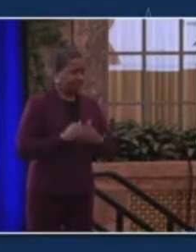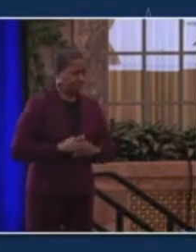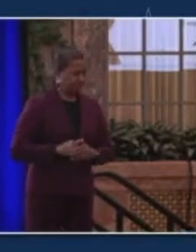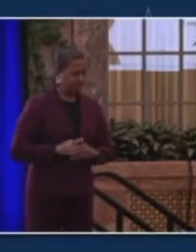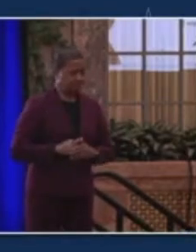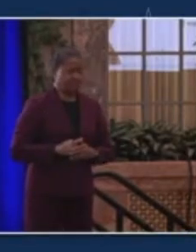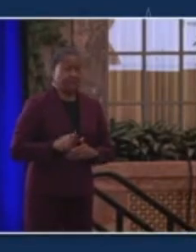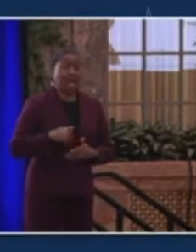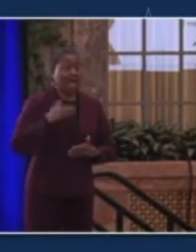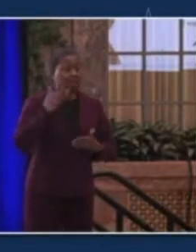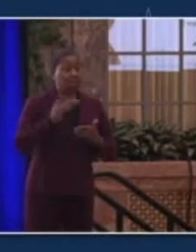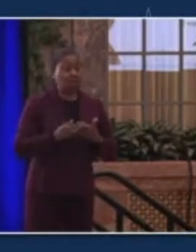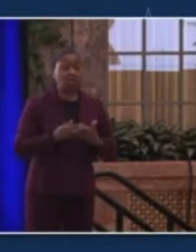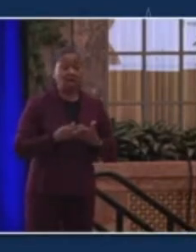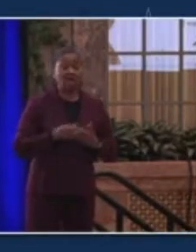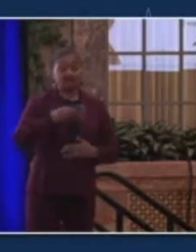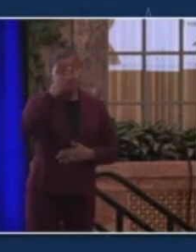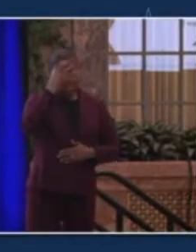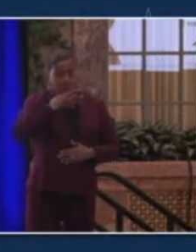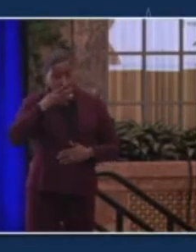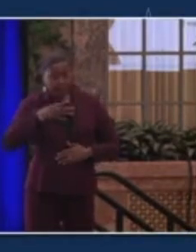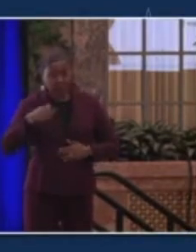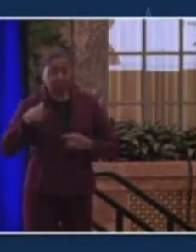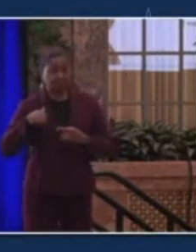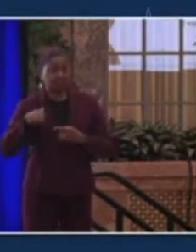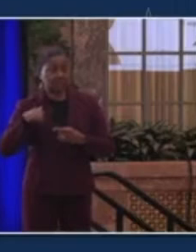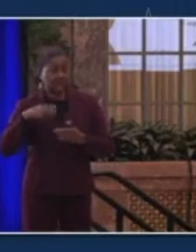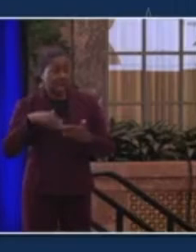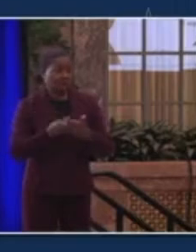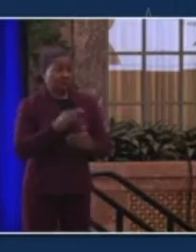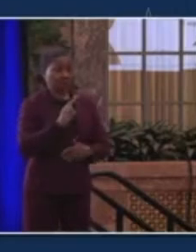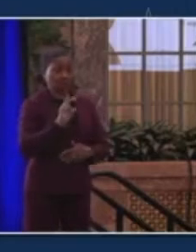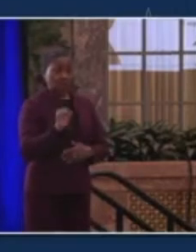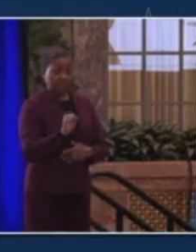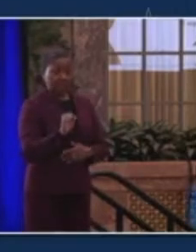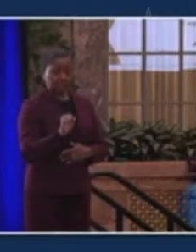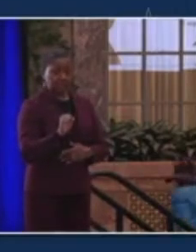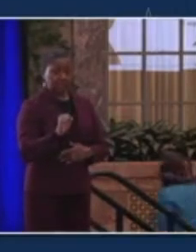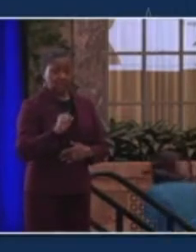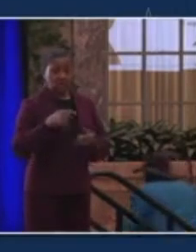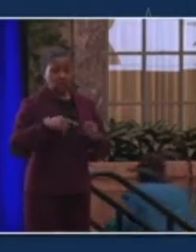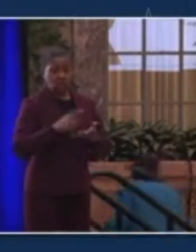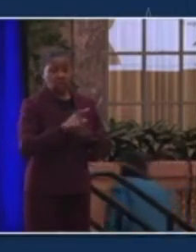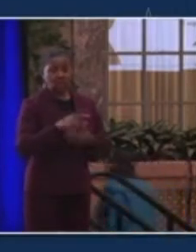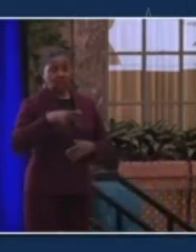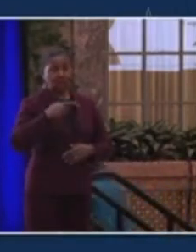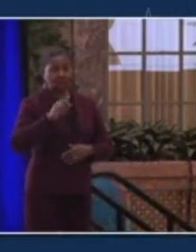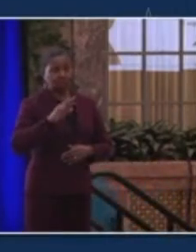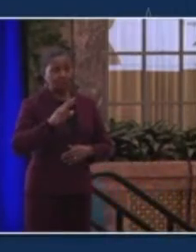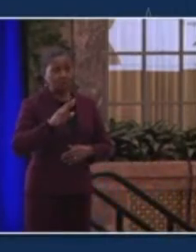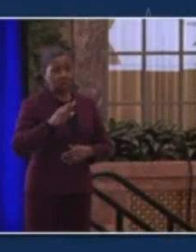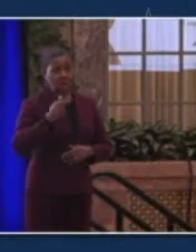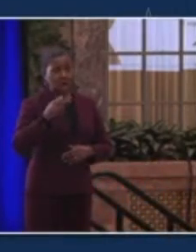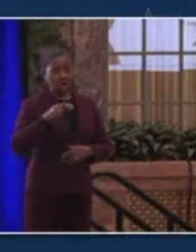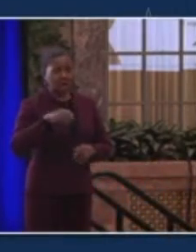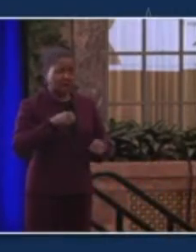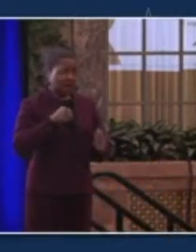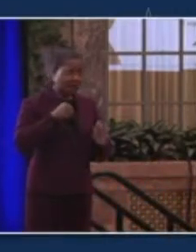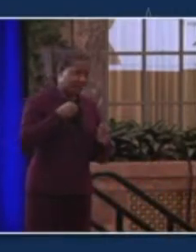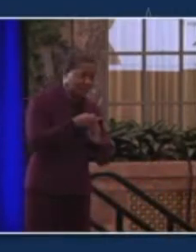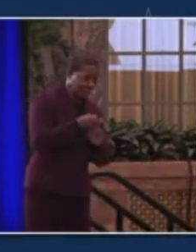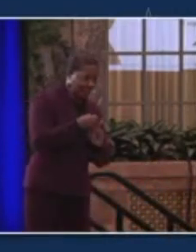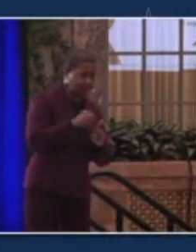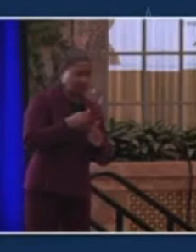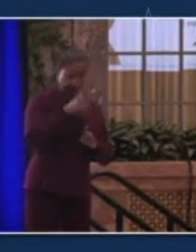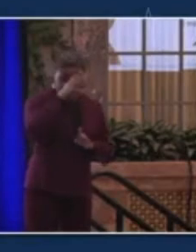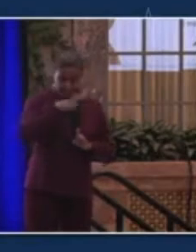As the daughter of an immigrant who came to the United States in the week of the Pearl Harbor attack, and of another man